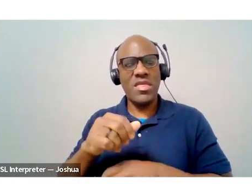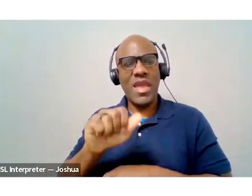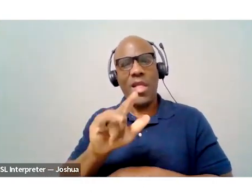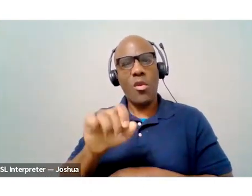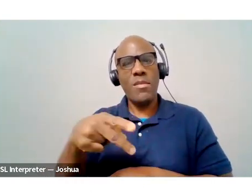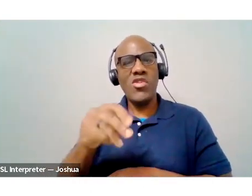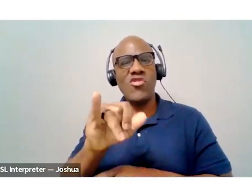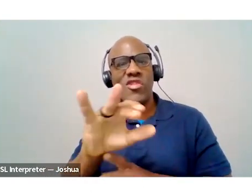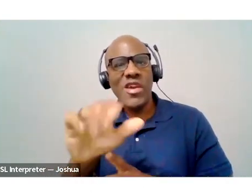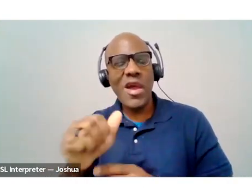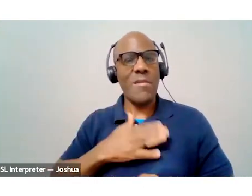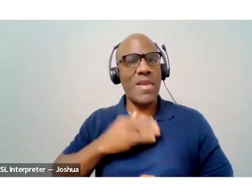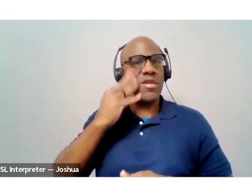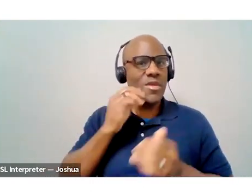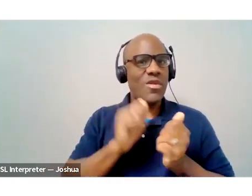American cultures,